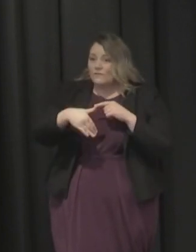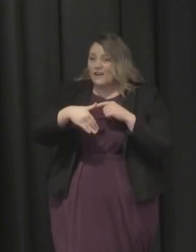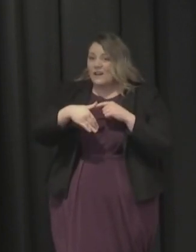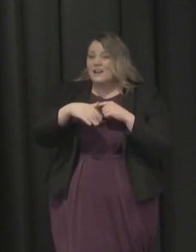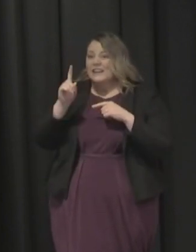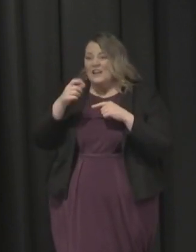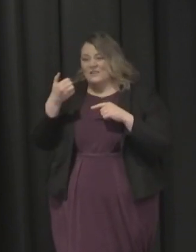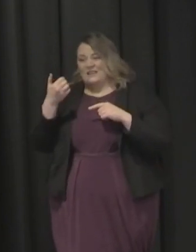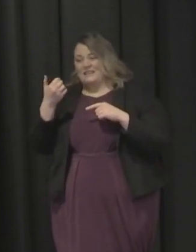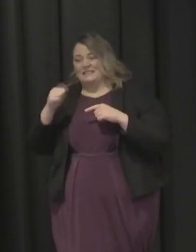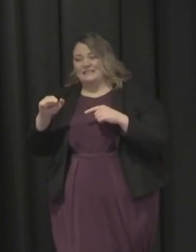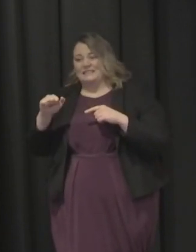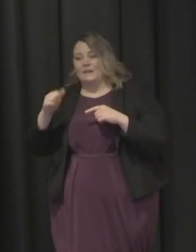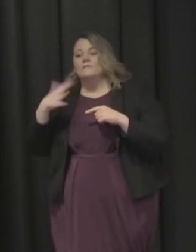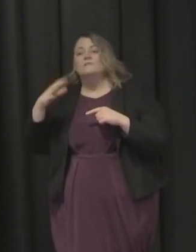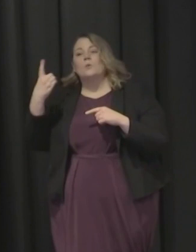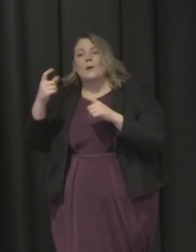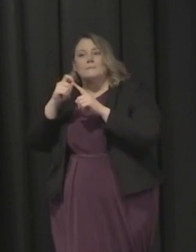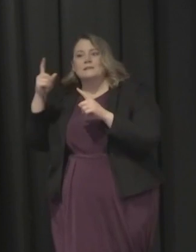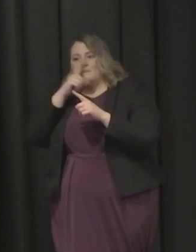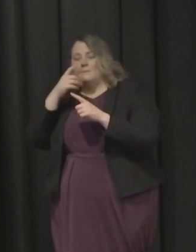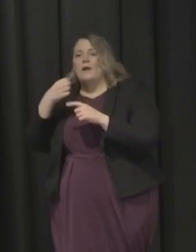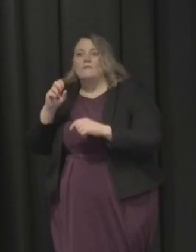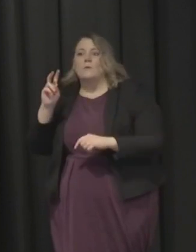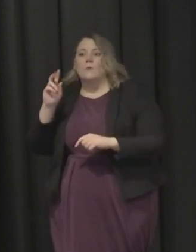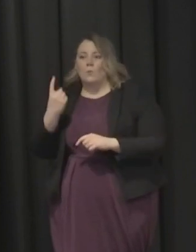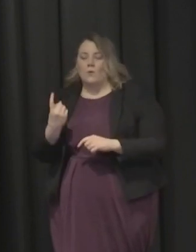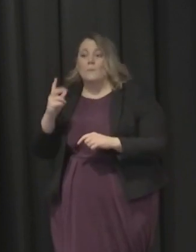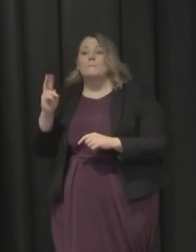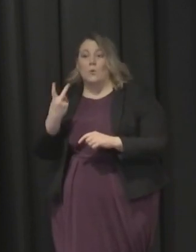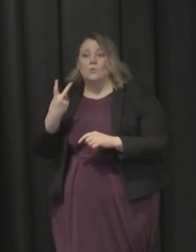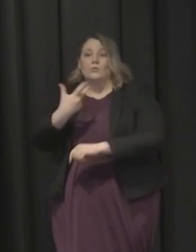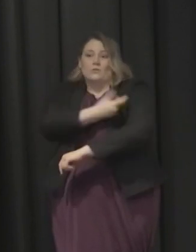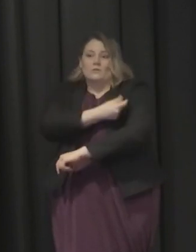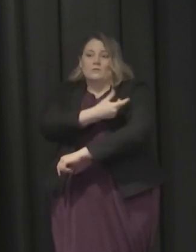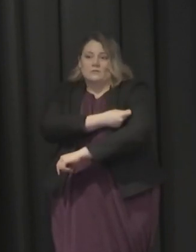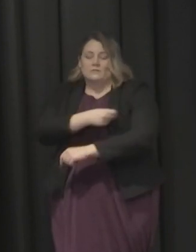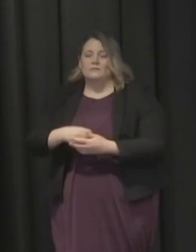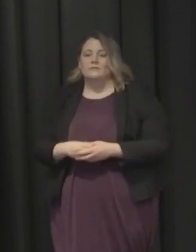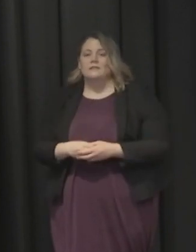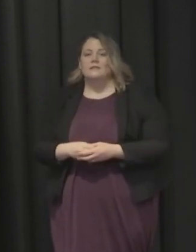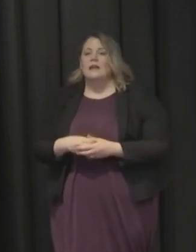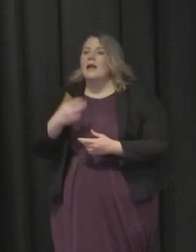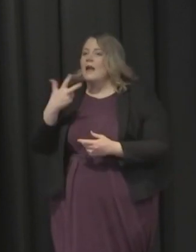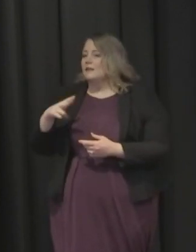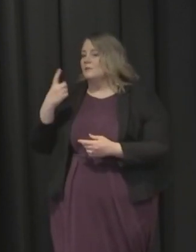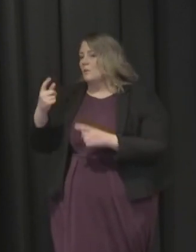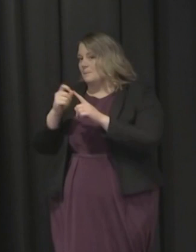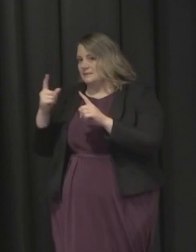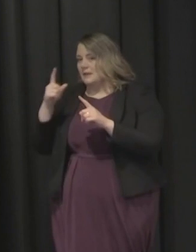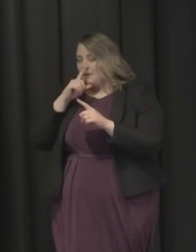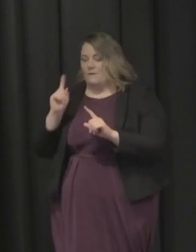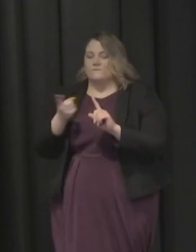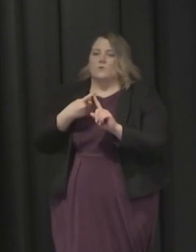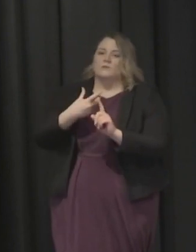who came forward and received a vaccination dose, whether it's the first or the second dose. You're